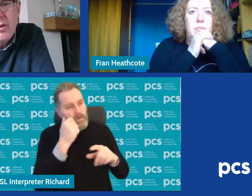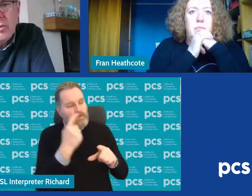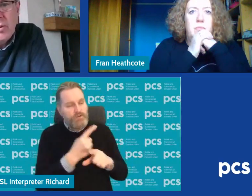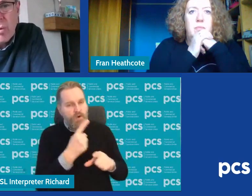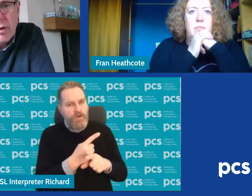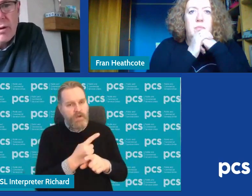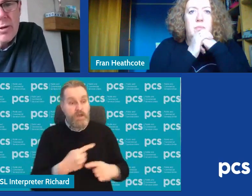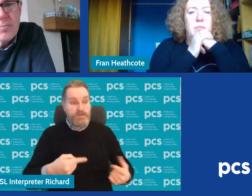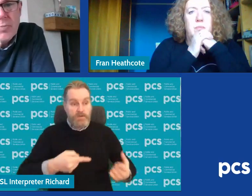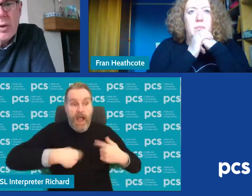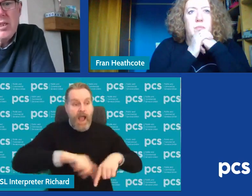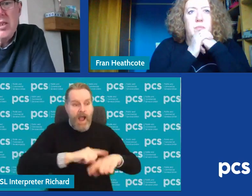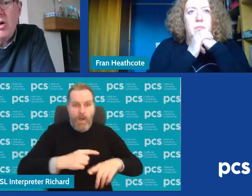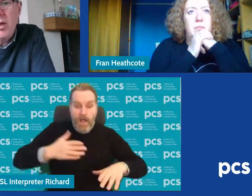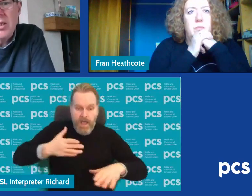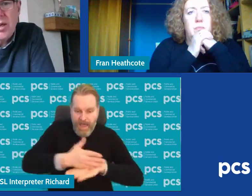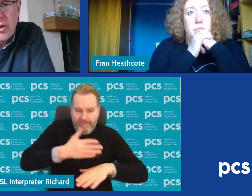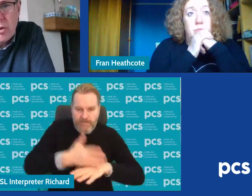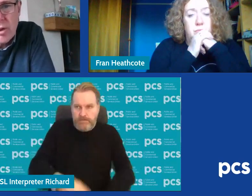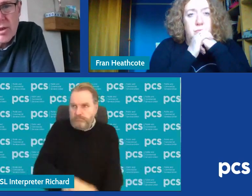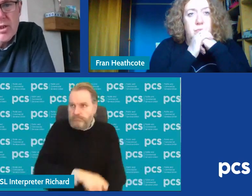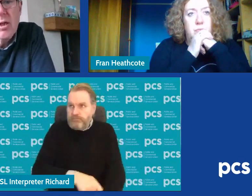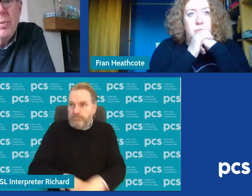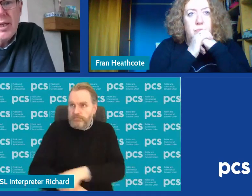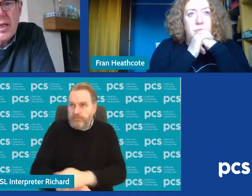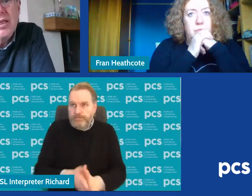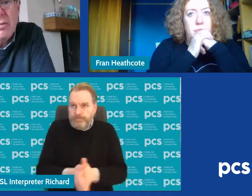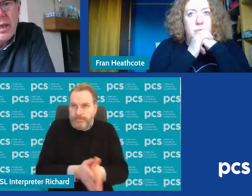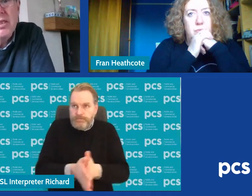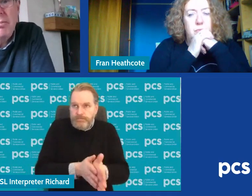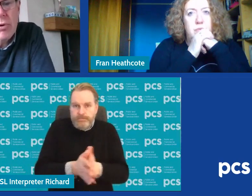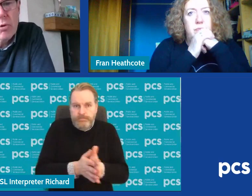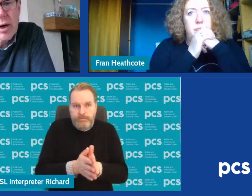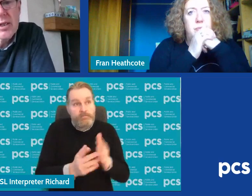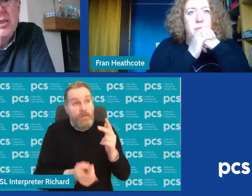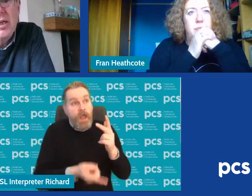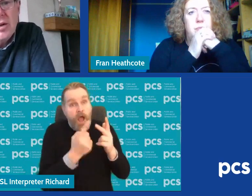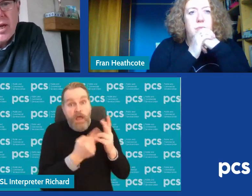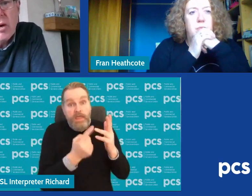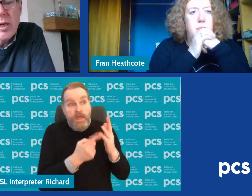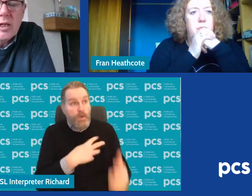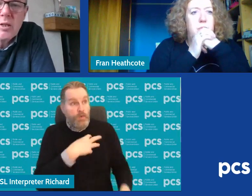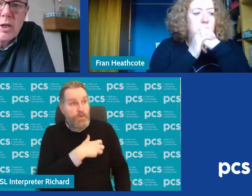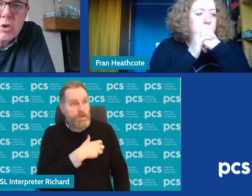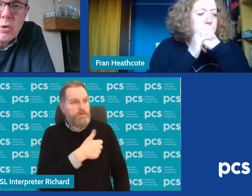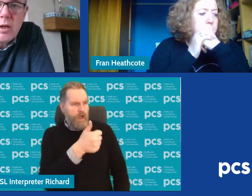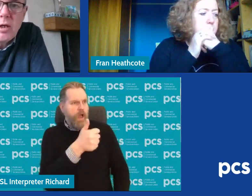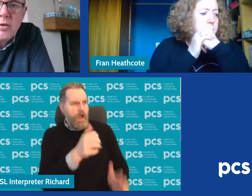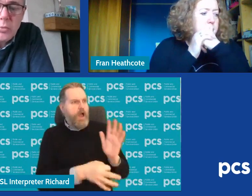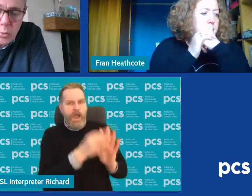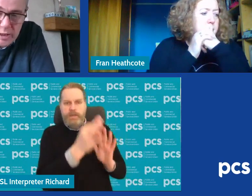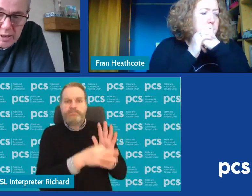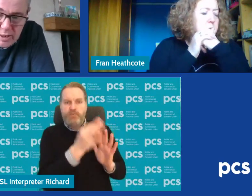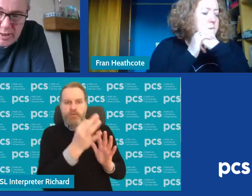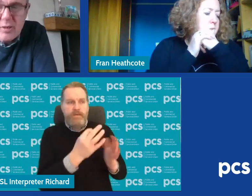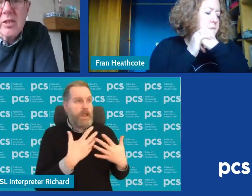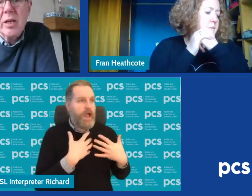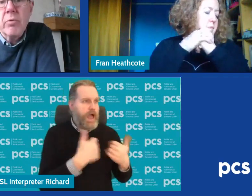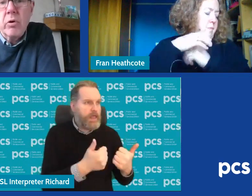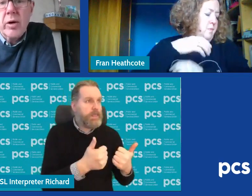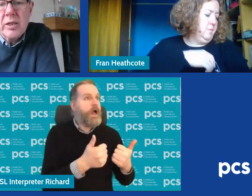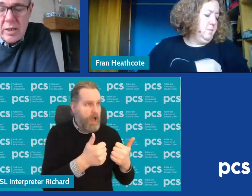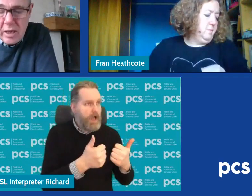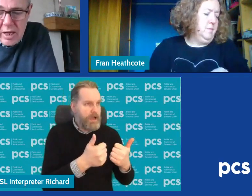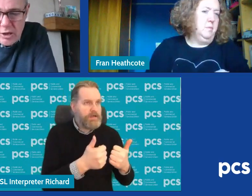campaign that we've won. We can see colleagues in other unions beginning to make some progress Now we need to make sure that we get the